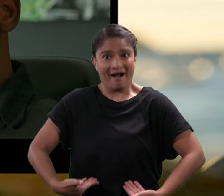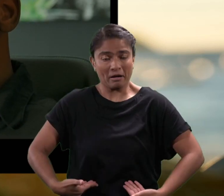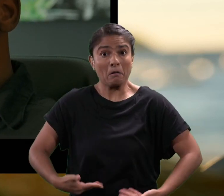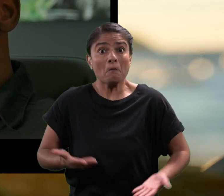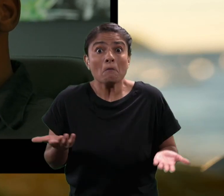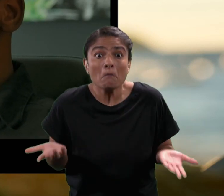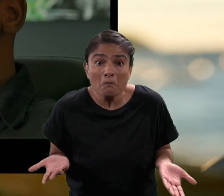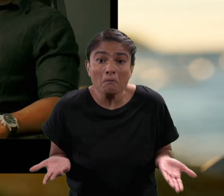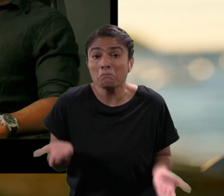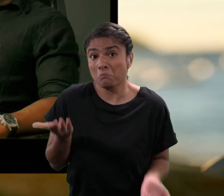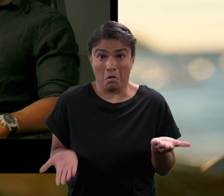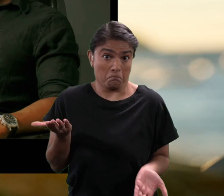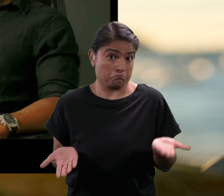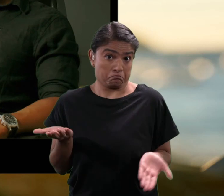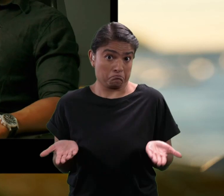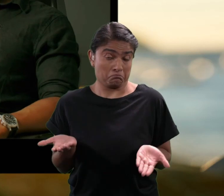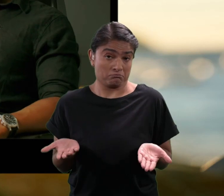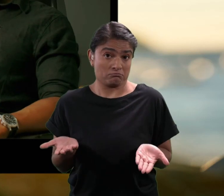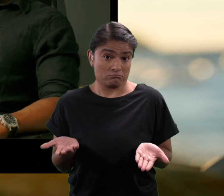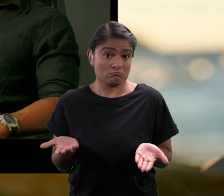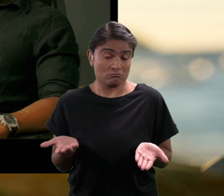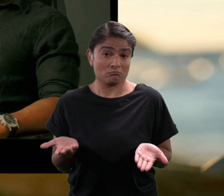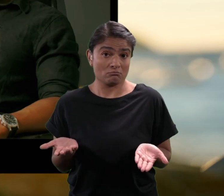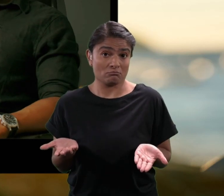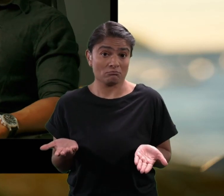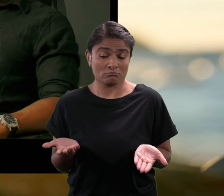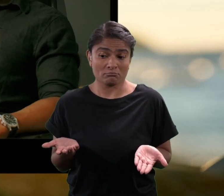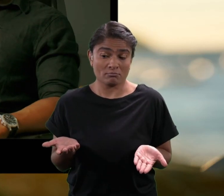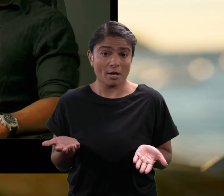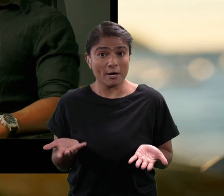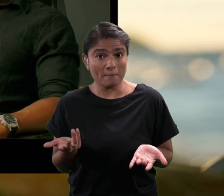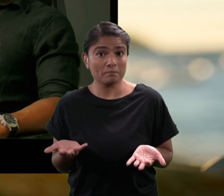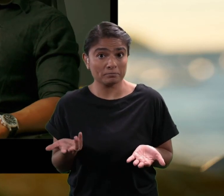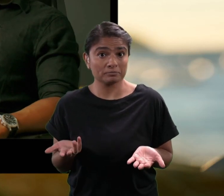and why do you perhaps